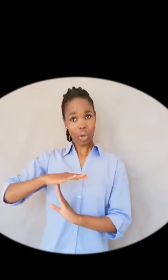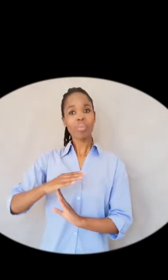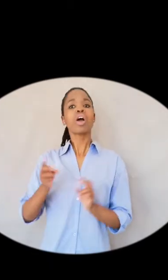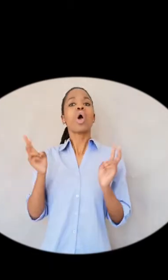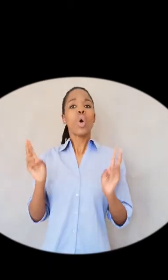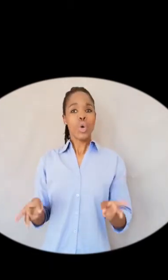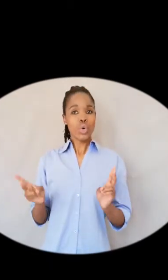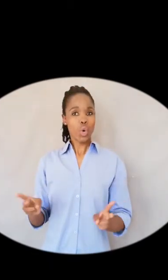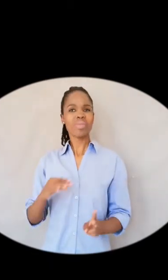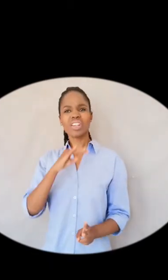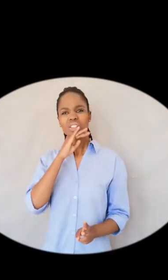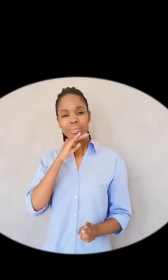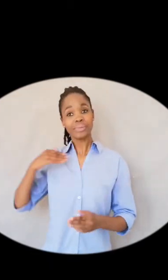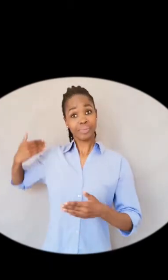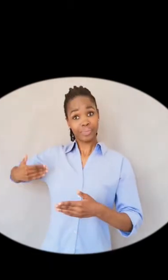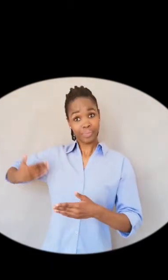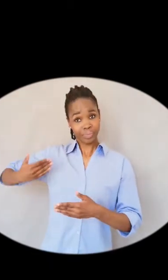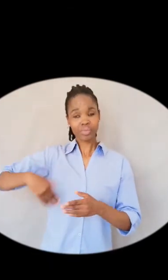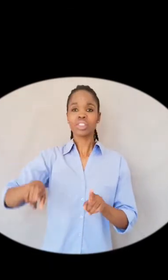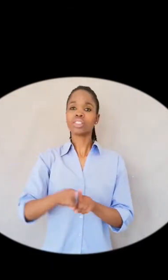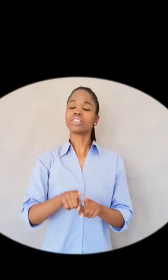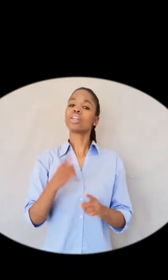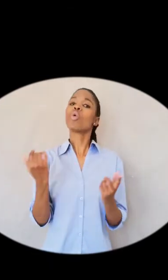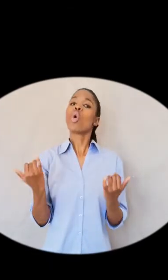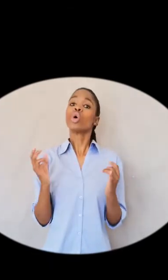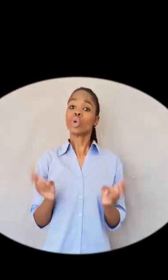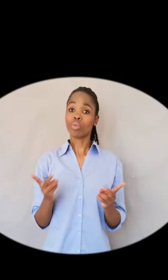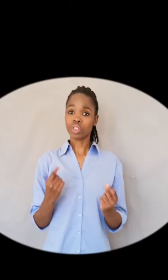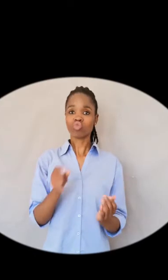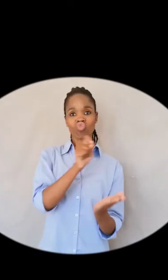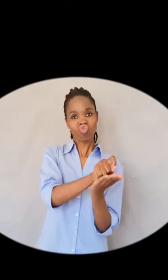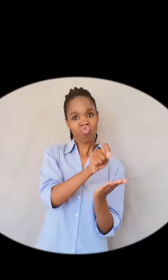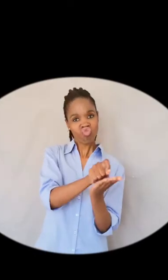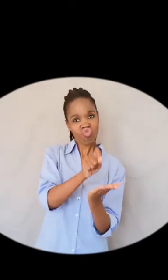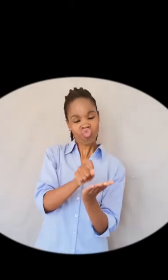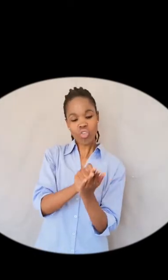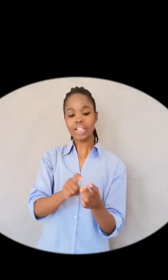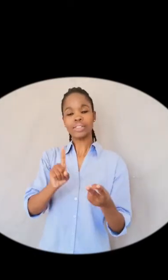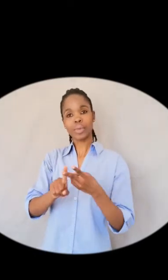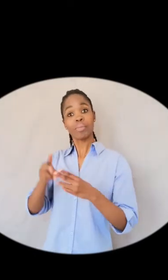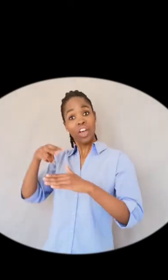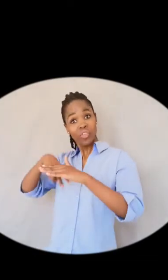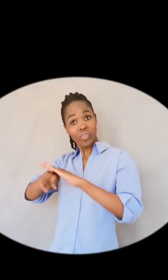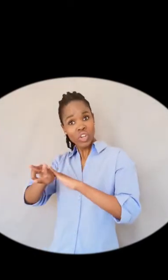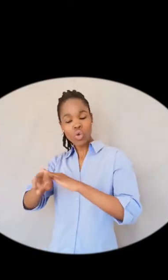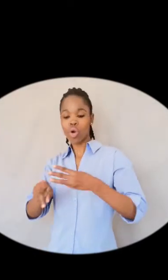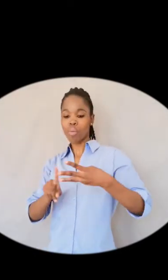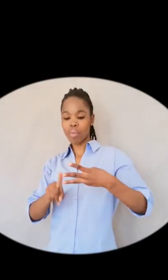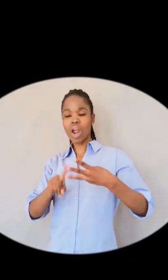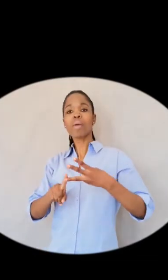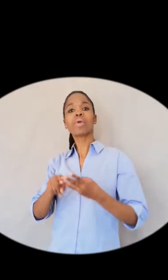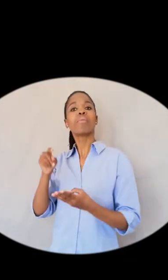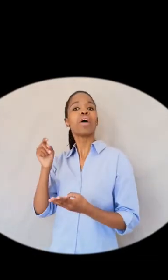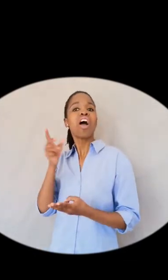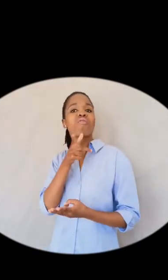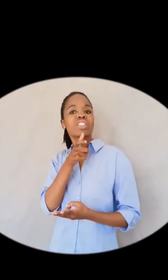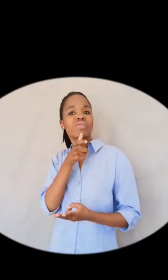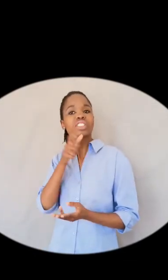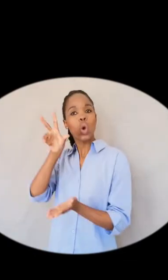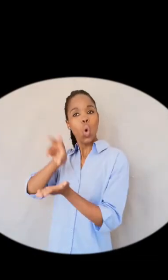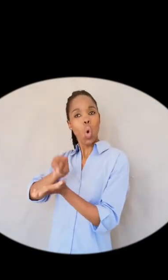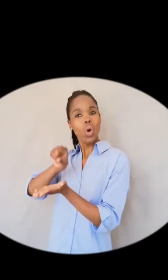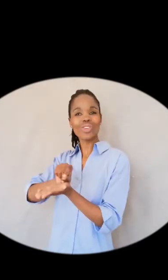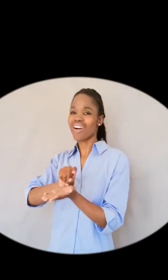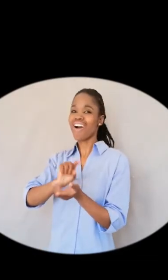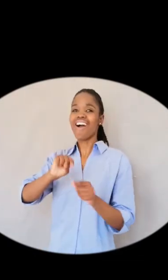Very simple. But we're building it backwards. So instead of, instead of starting with video, with, with writing video and then audio,